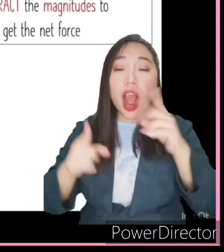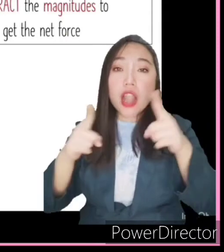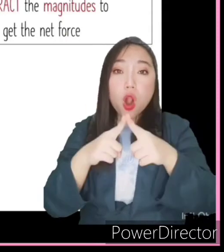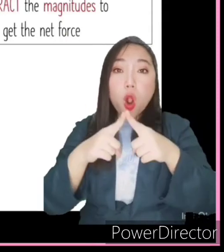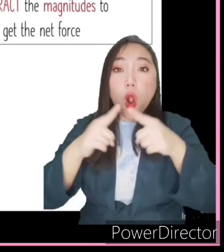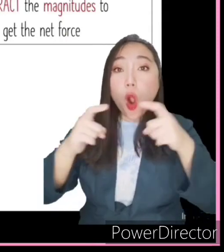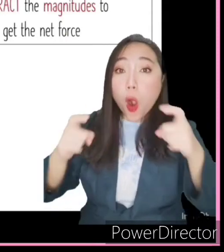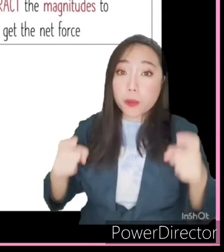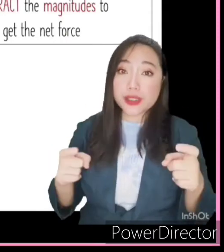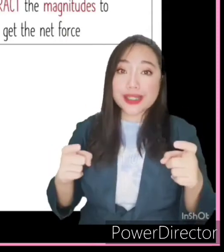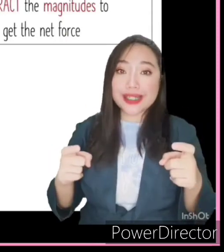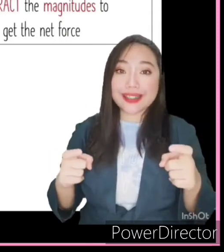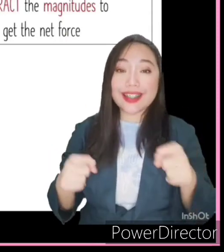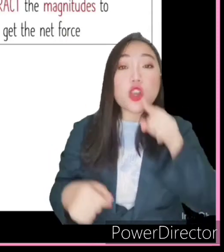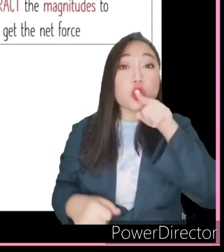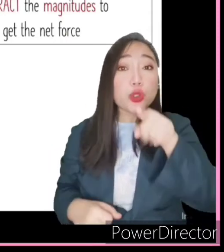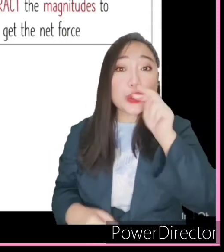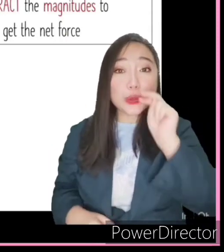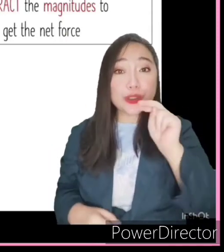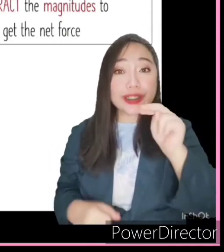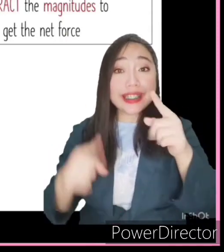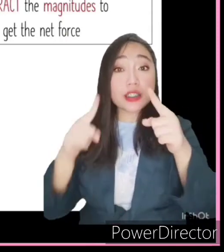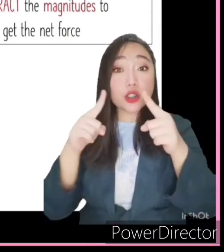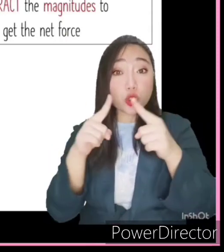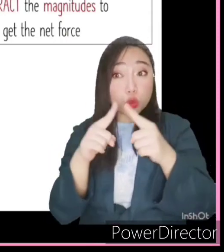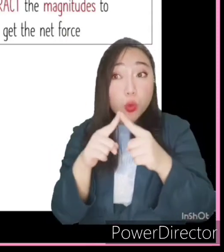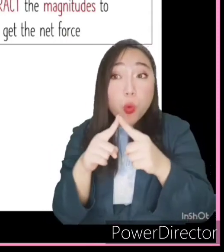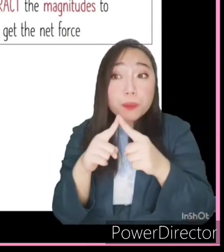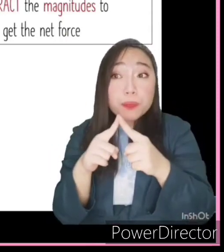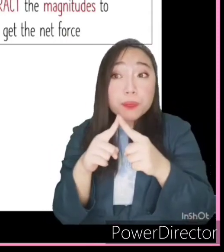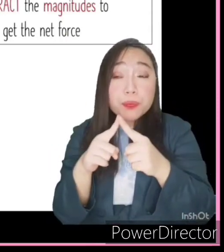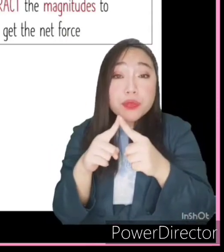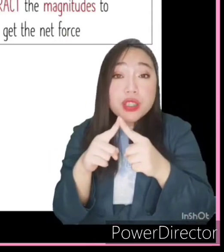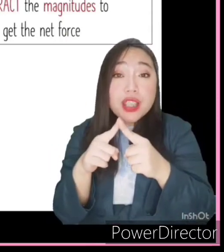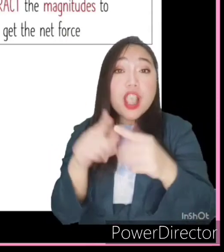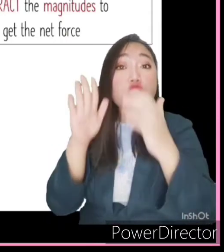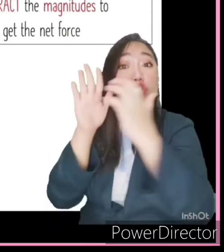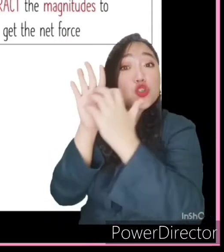the direction is opposite, you need to